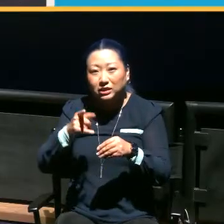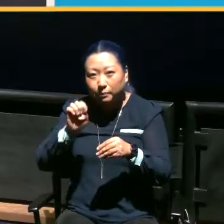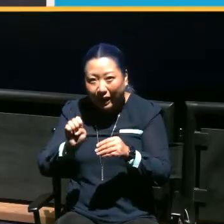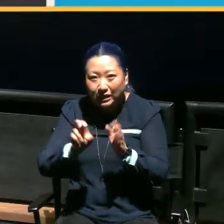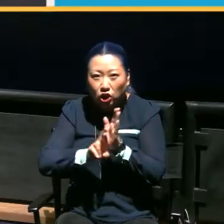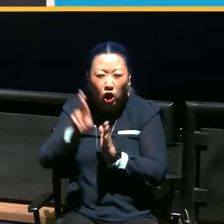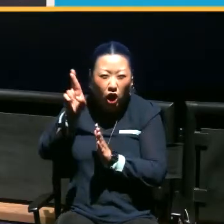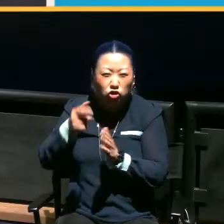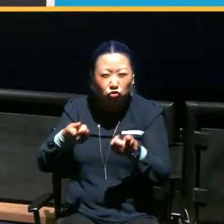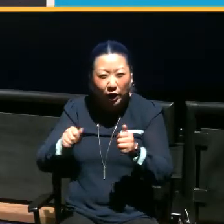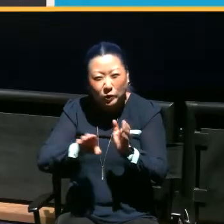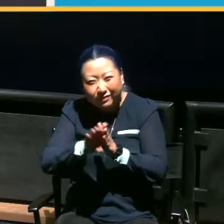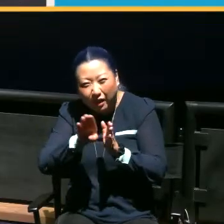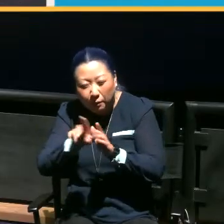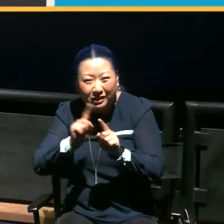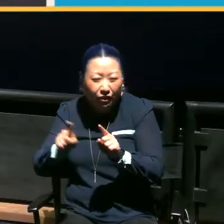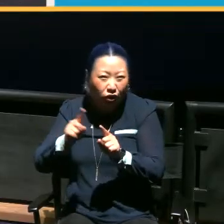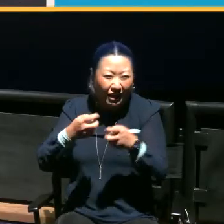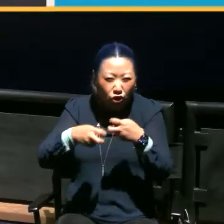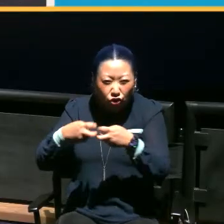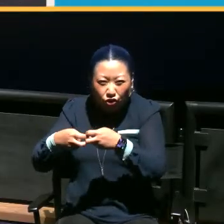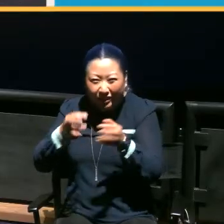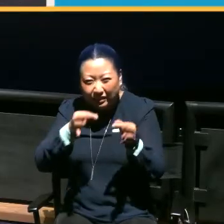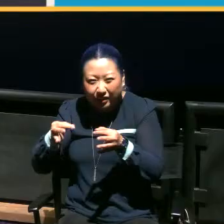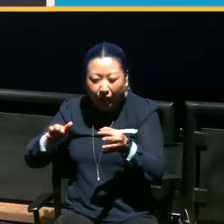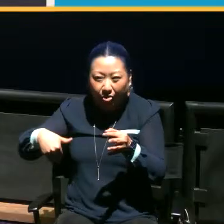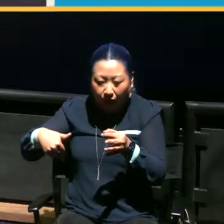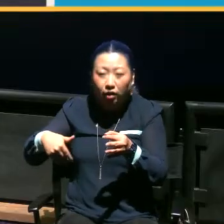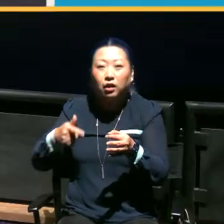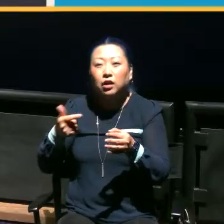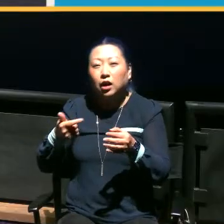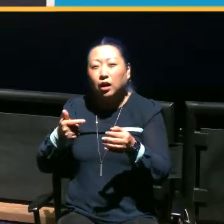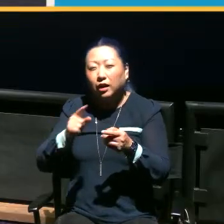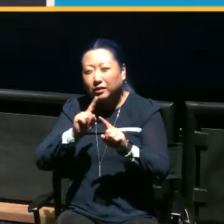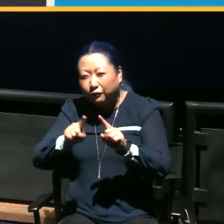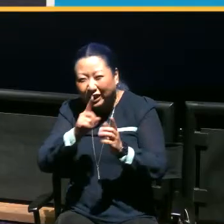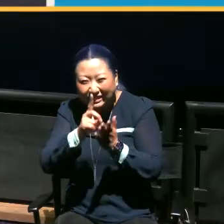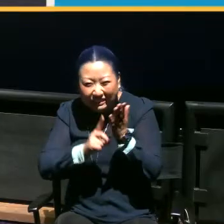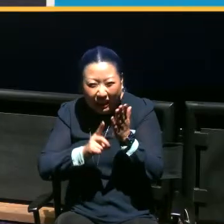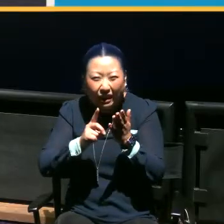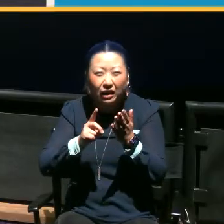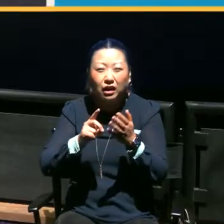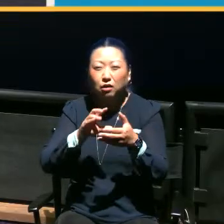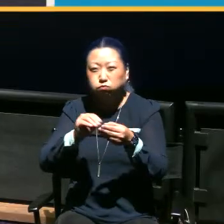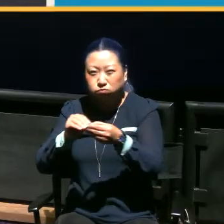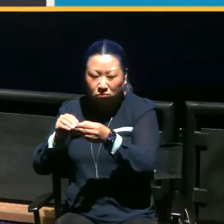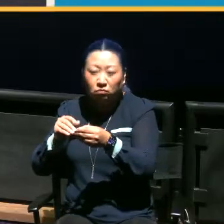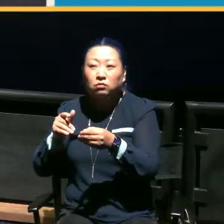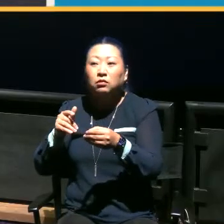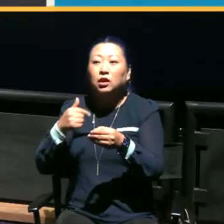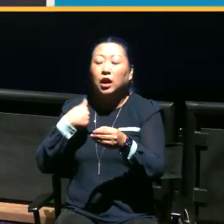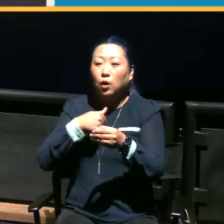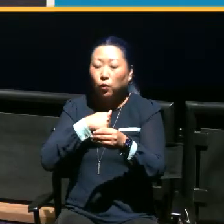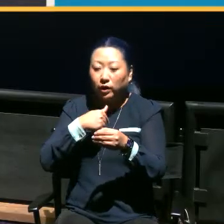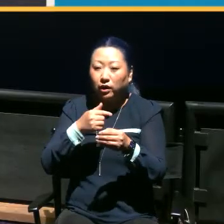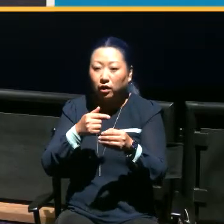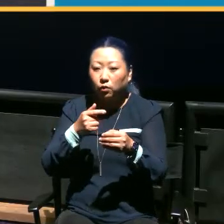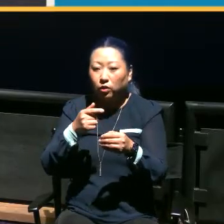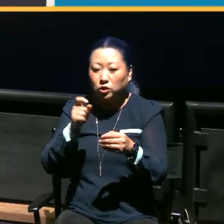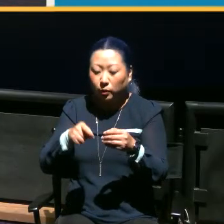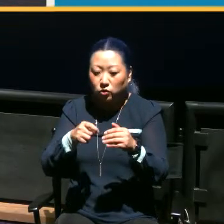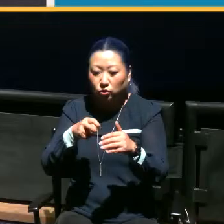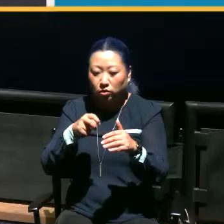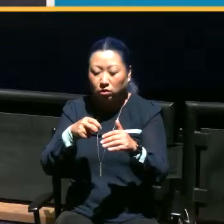develop, and these were the issues and the decisions that they had to make and things they were trying to design and so on. And we were going to go in the water in the neutral